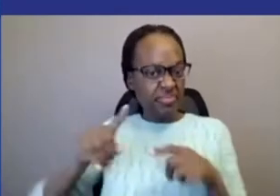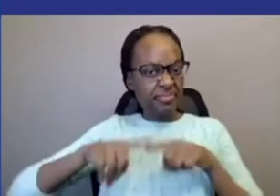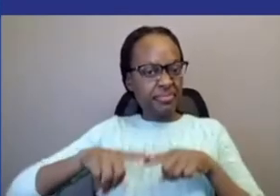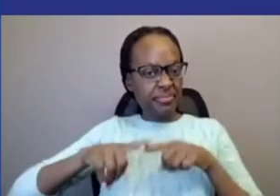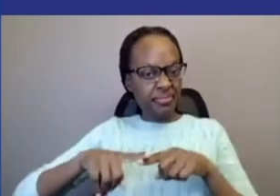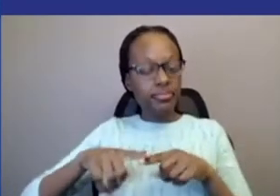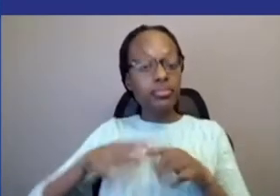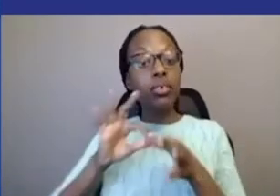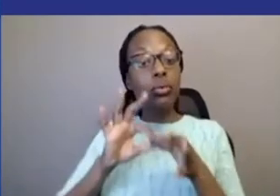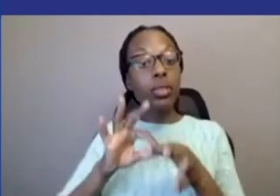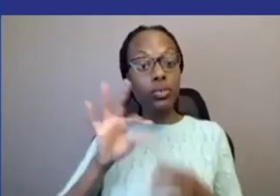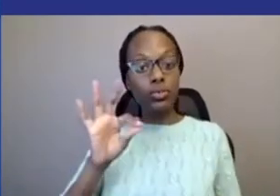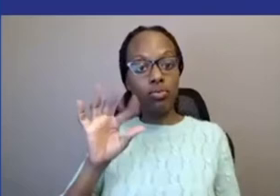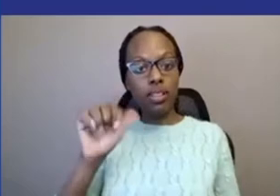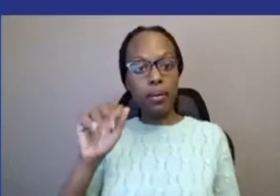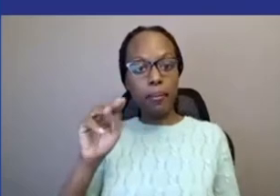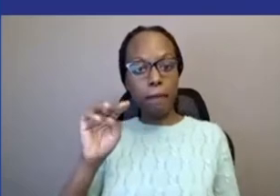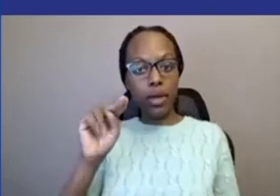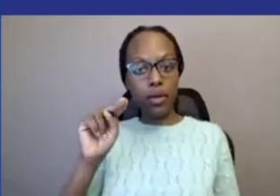I've been asked to do